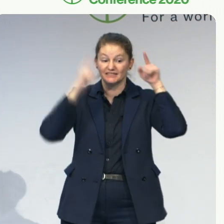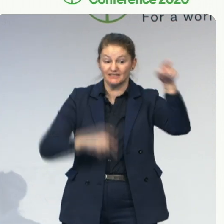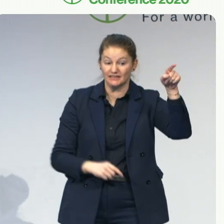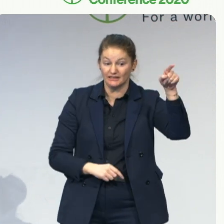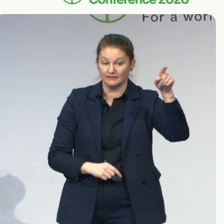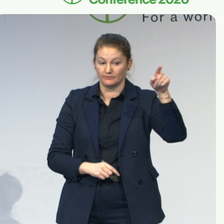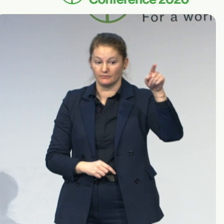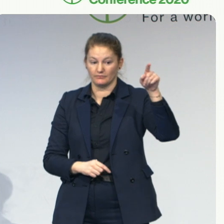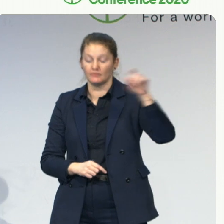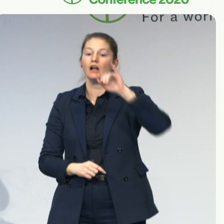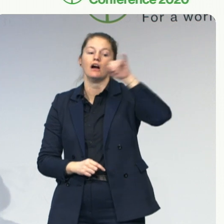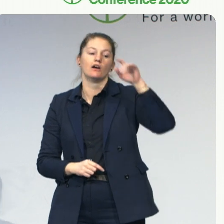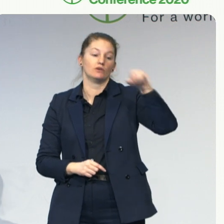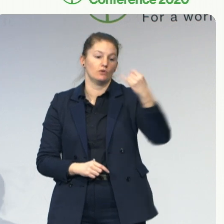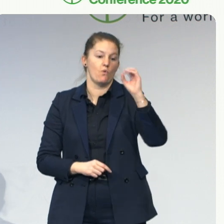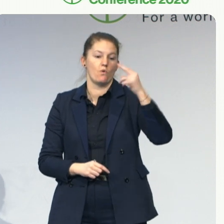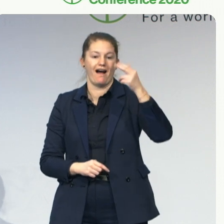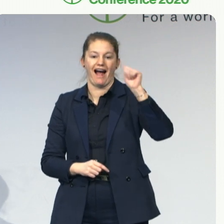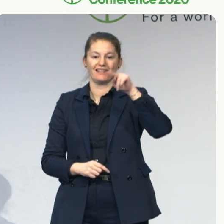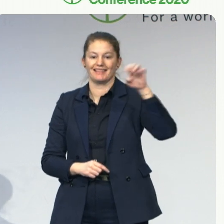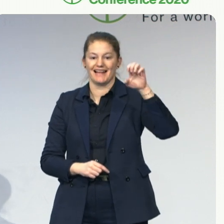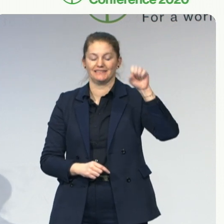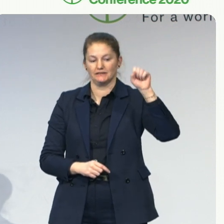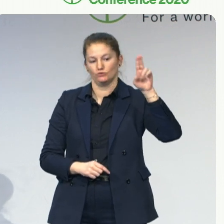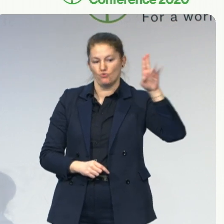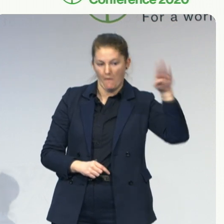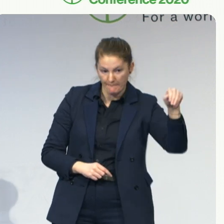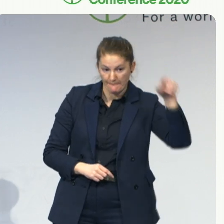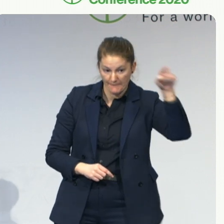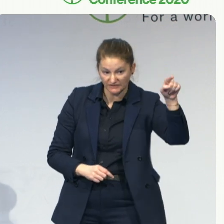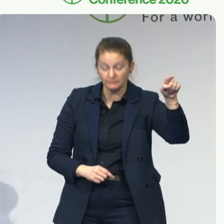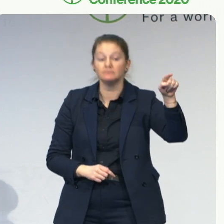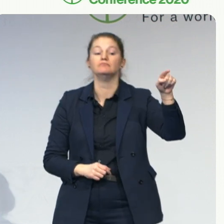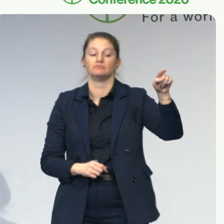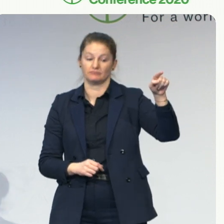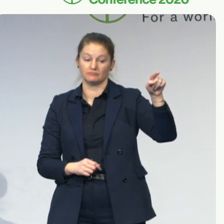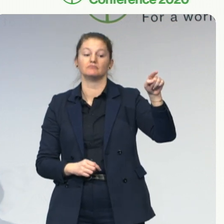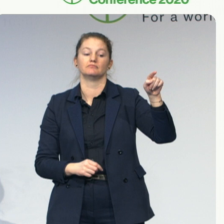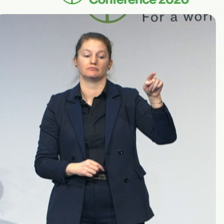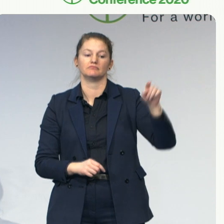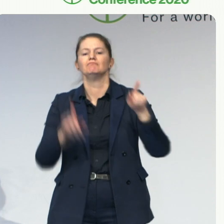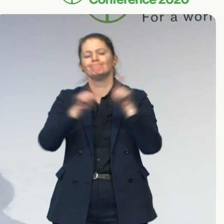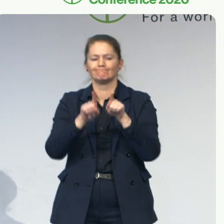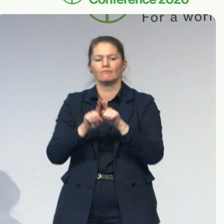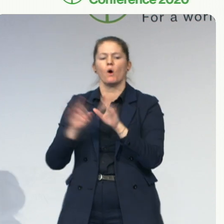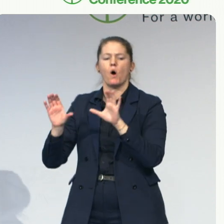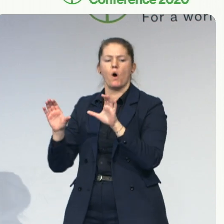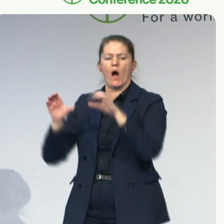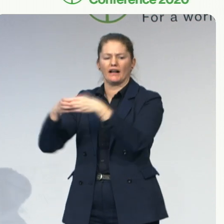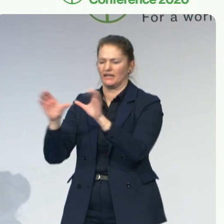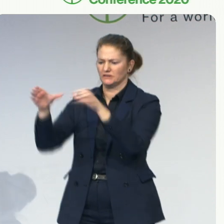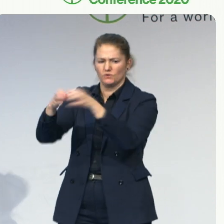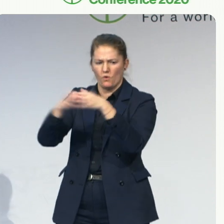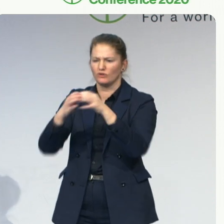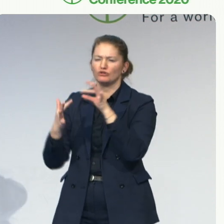and Spezialisterne, we have developed a pilot for inclusive employment in the